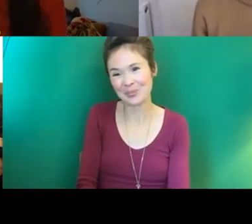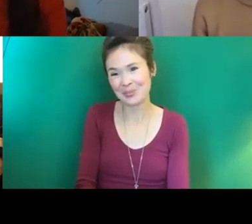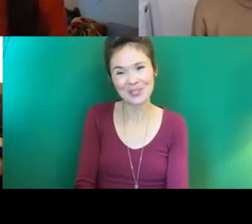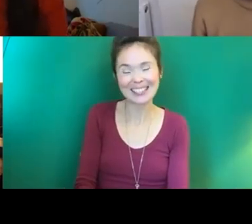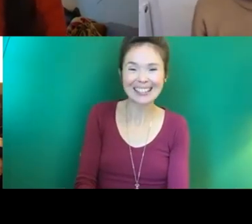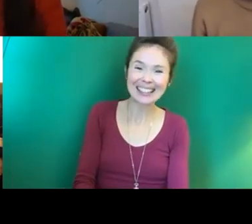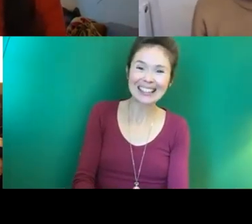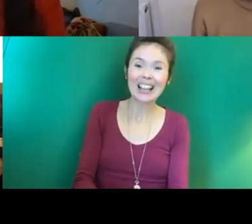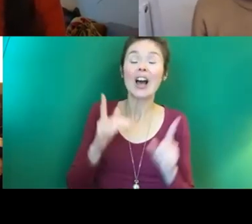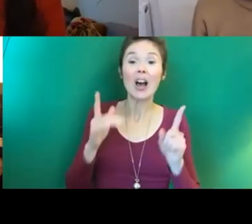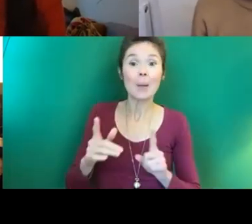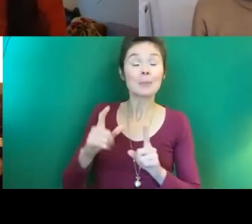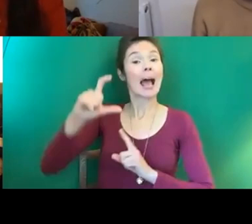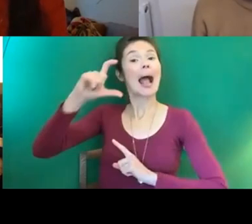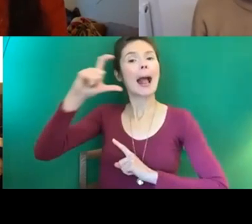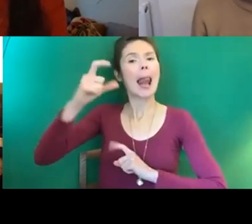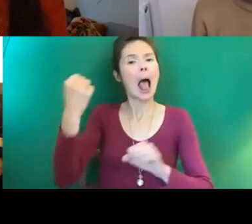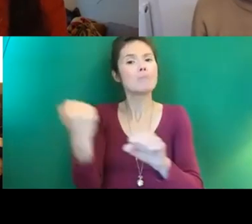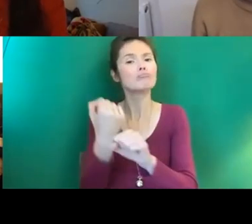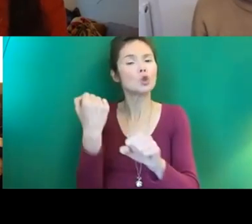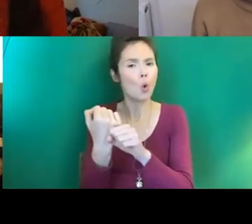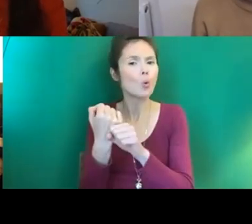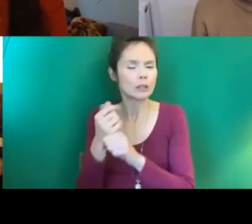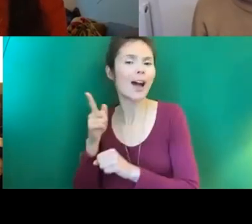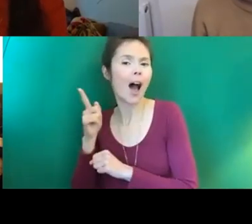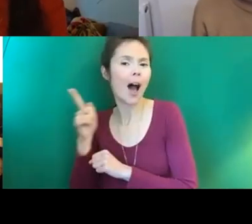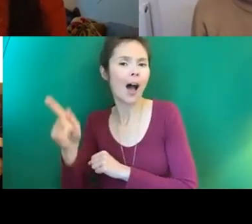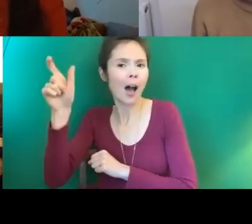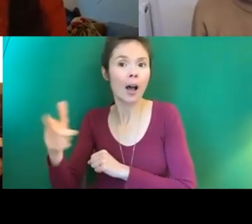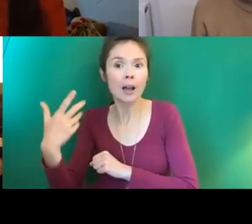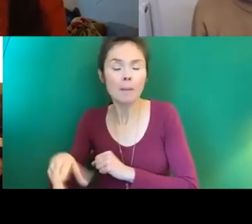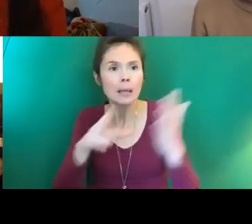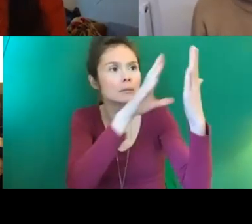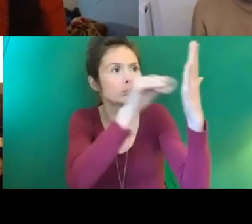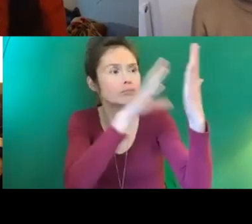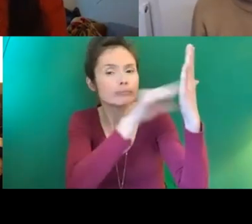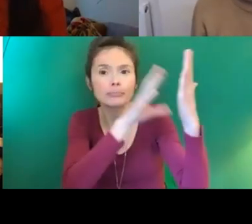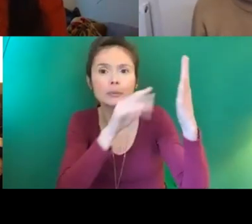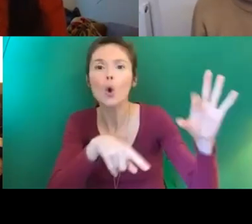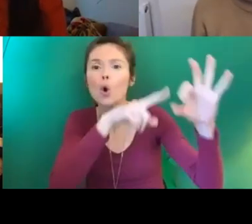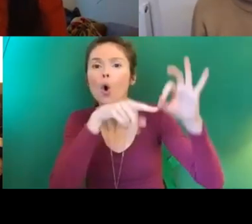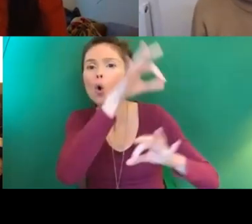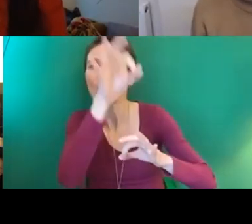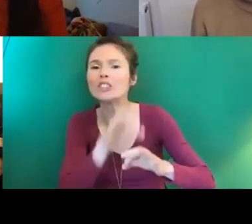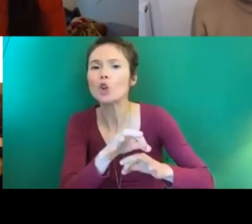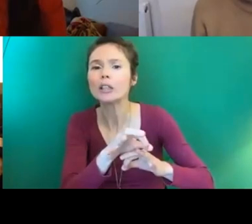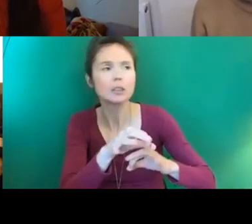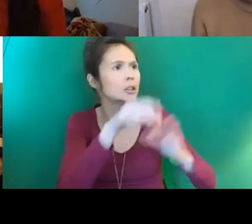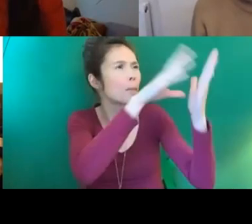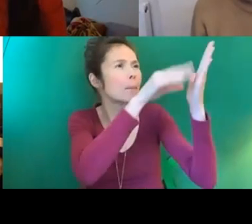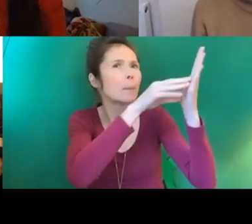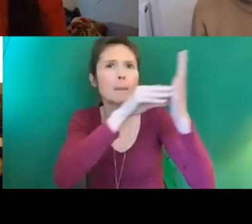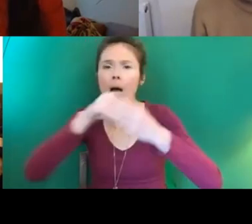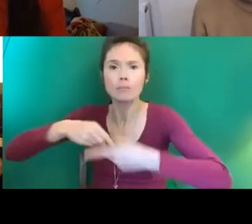what Claire has done is has grabbed as many of the questions as possible, and the ones we haven't